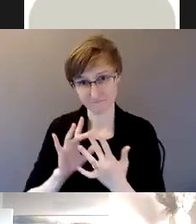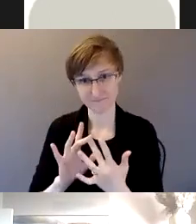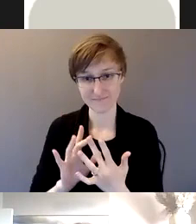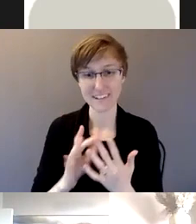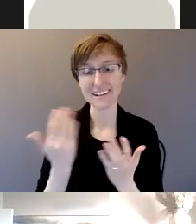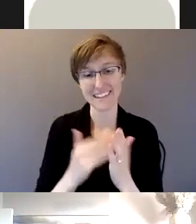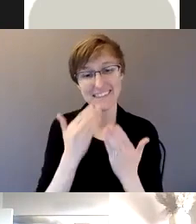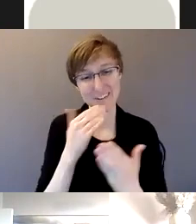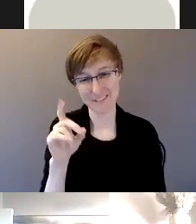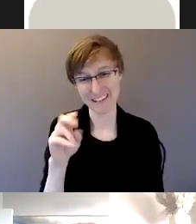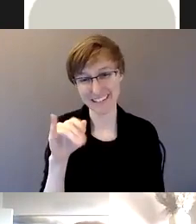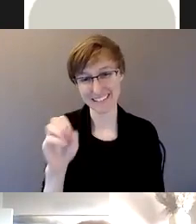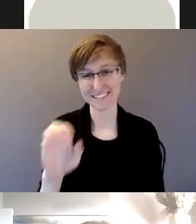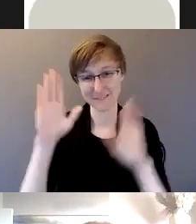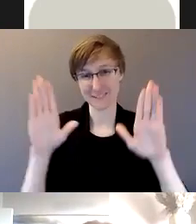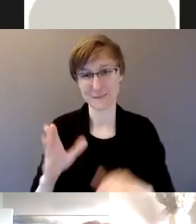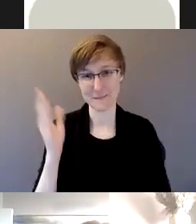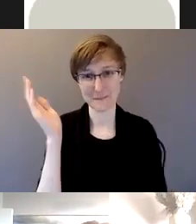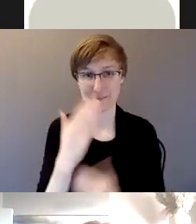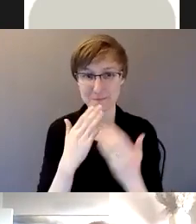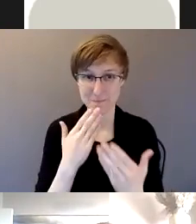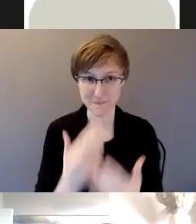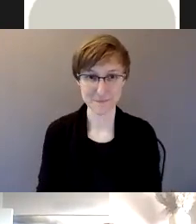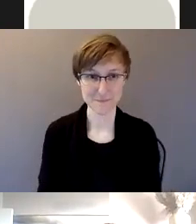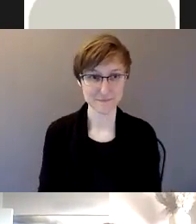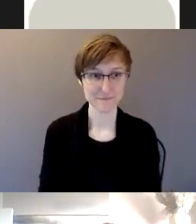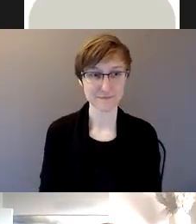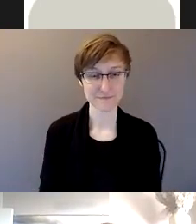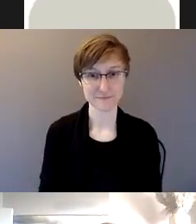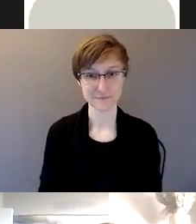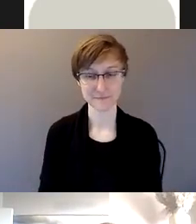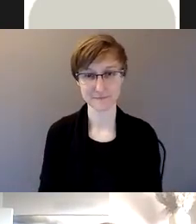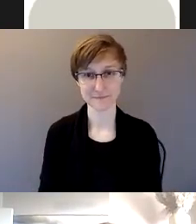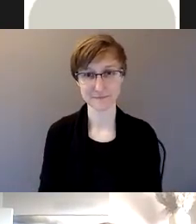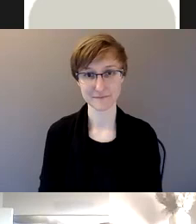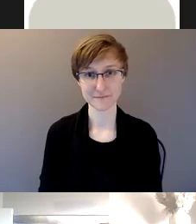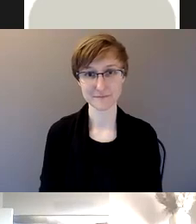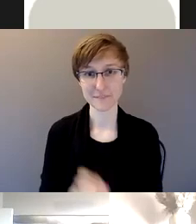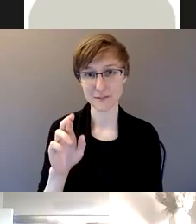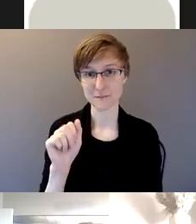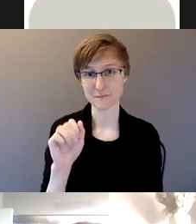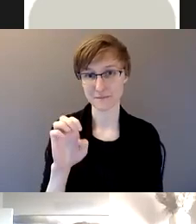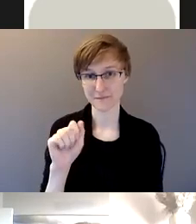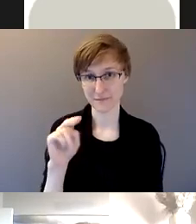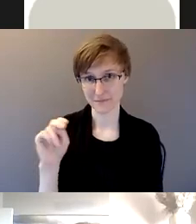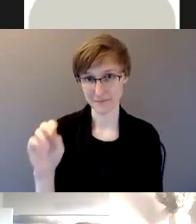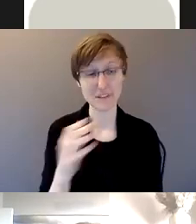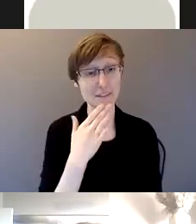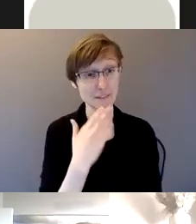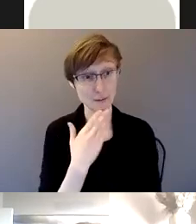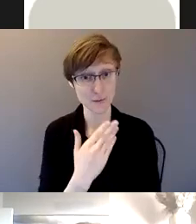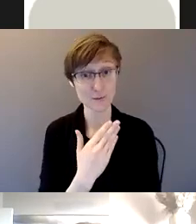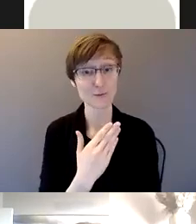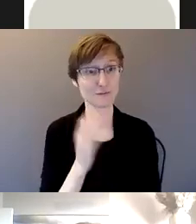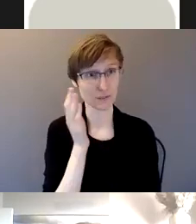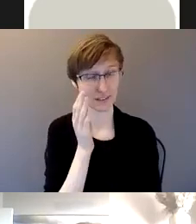Denise. Fantastic presentation. Thank you. Thank you. Thank you both for, thank you, Denise, for the presentation. It was